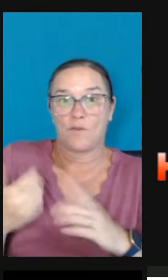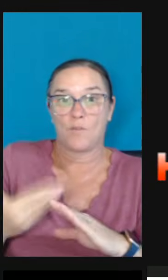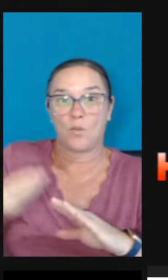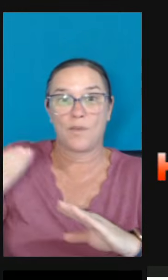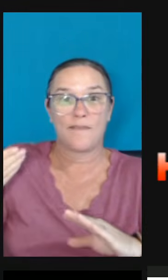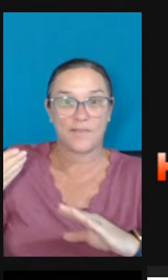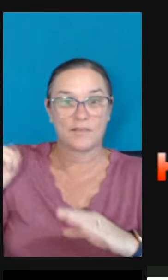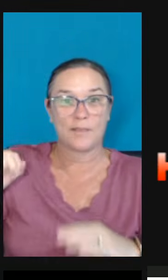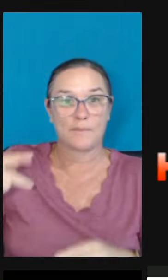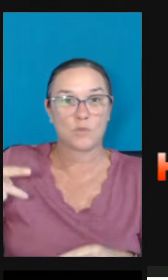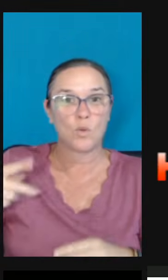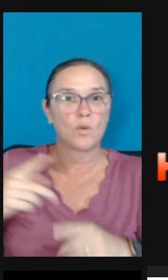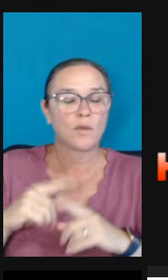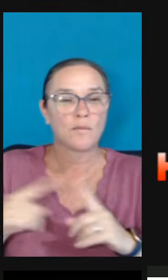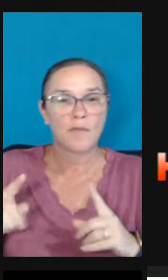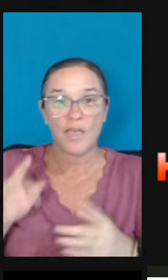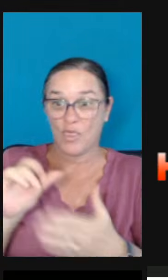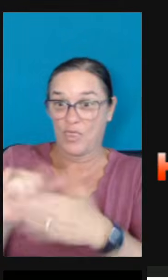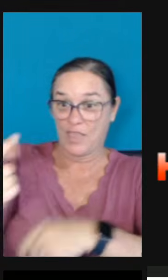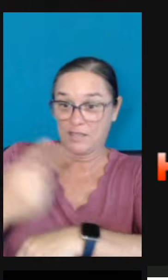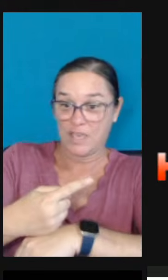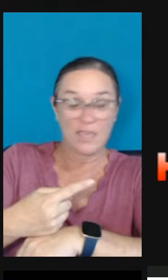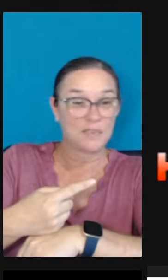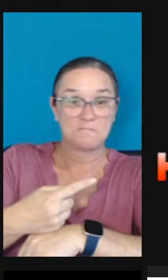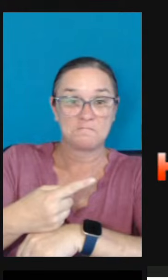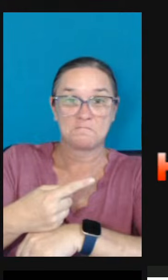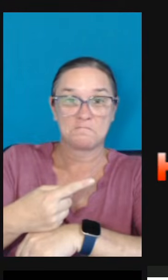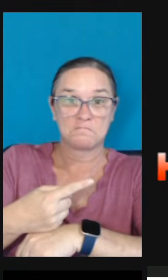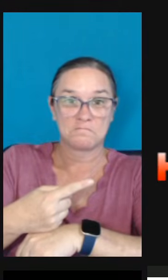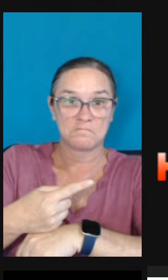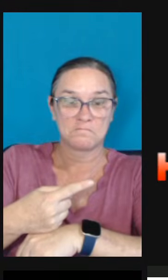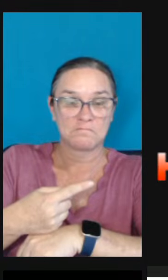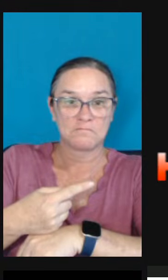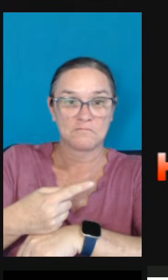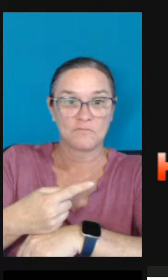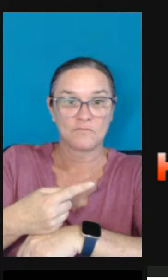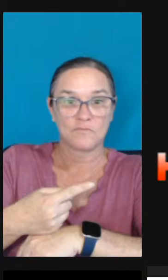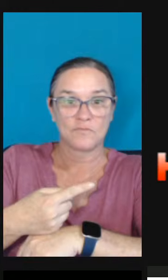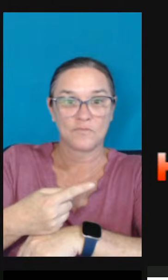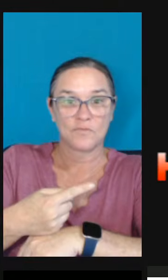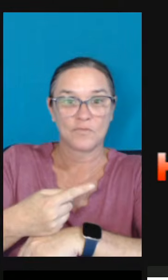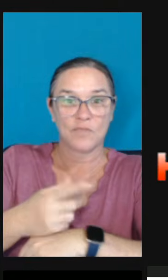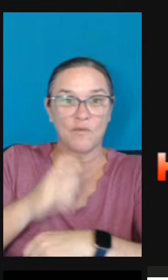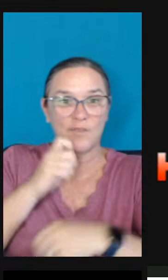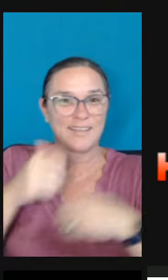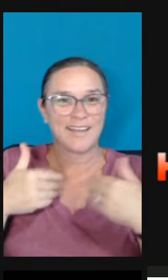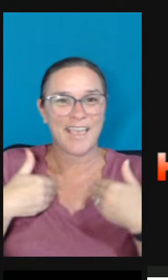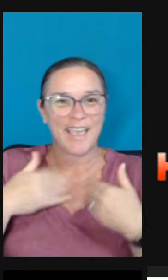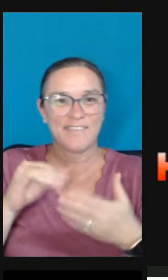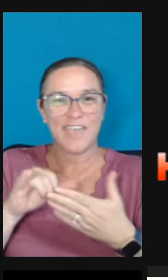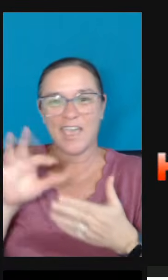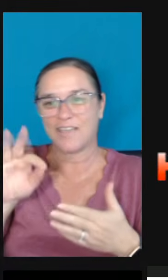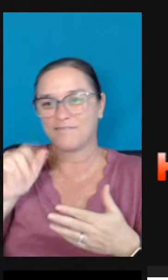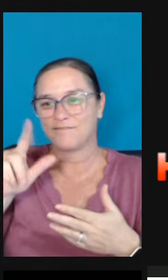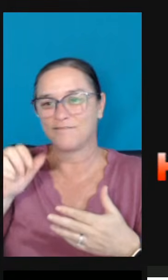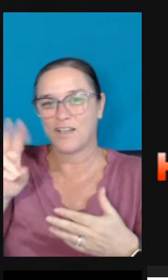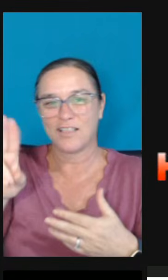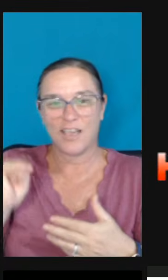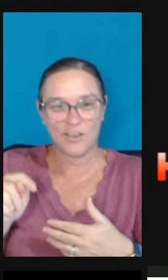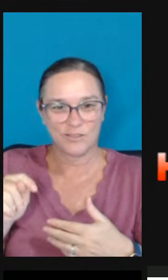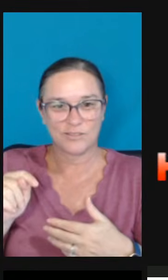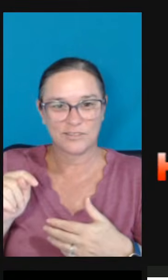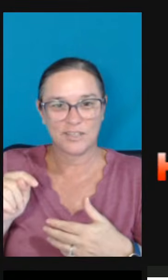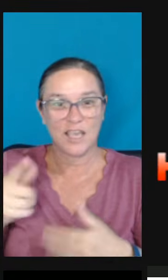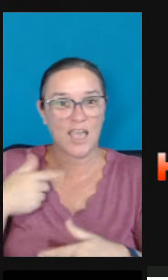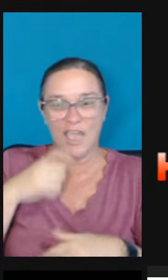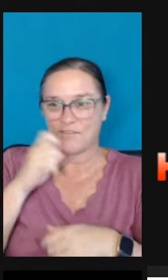but that day it was just, we haven't had the fallout. I've been there for the fallout, at least I